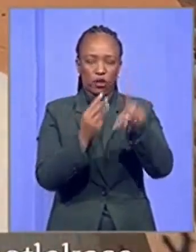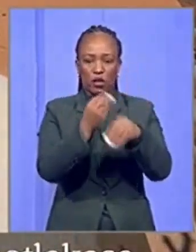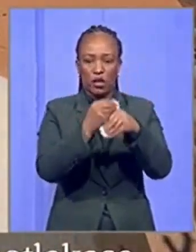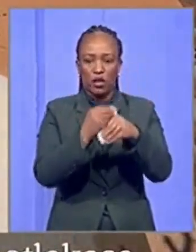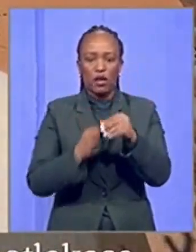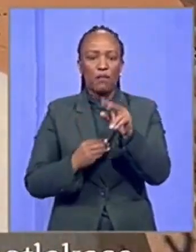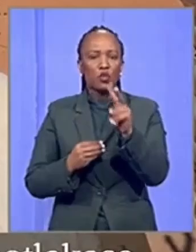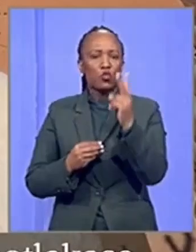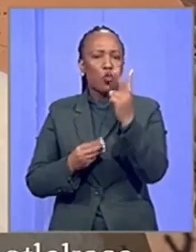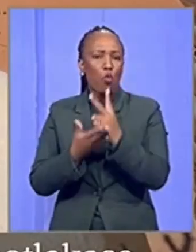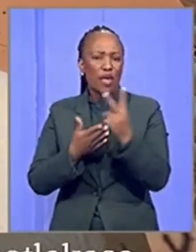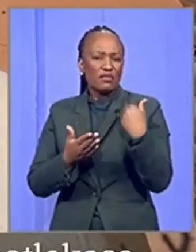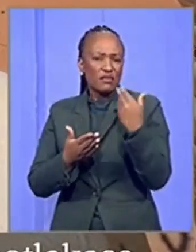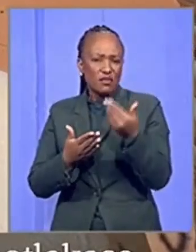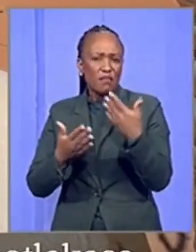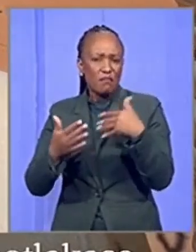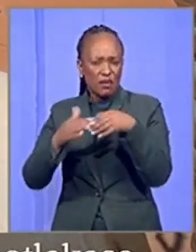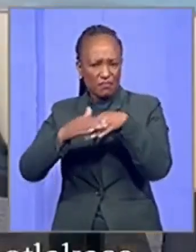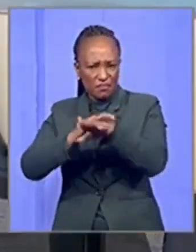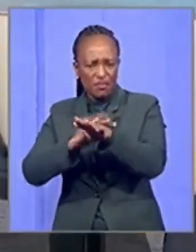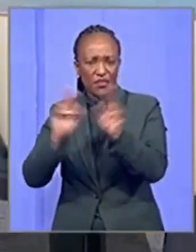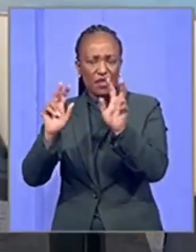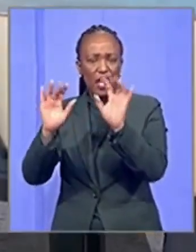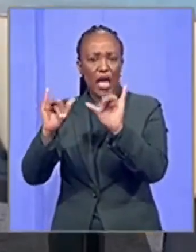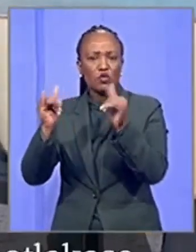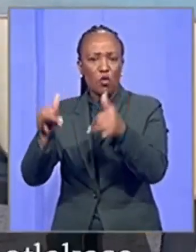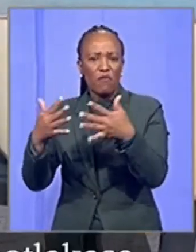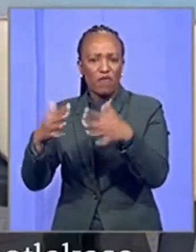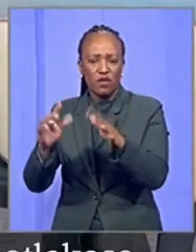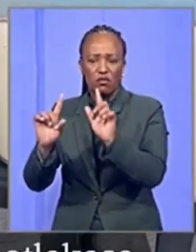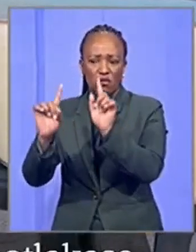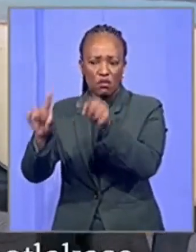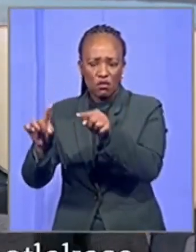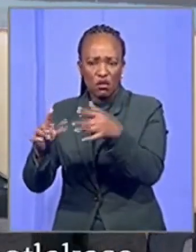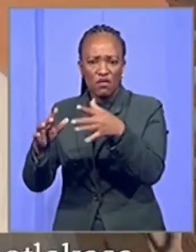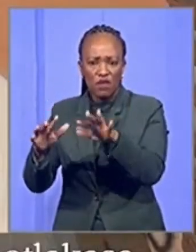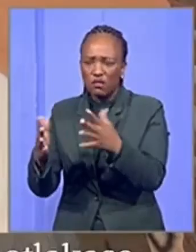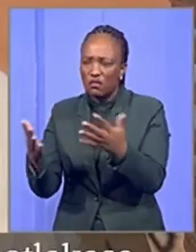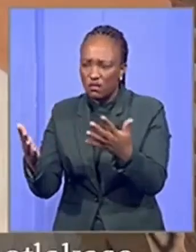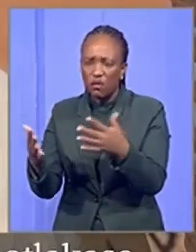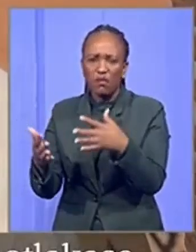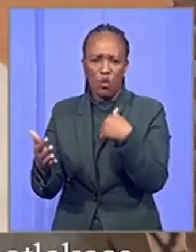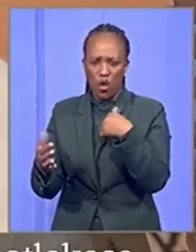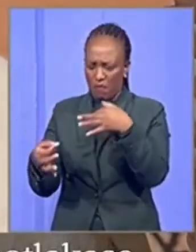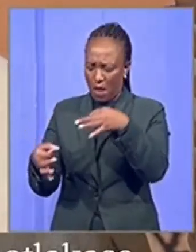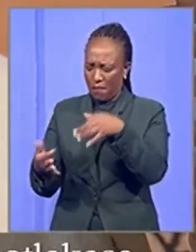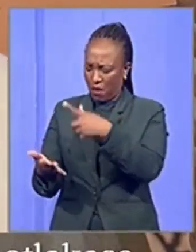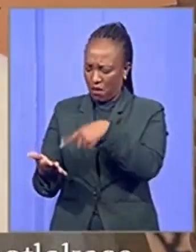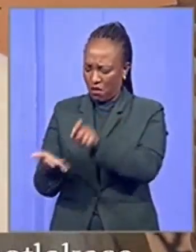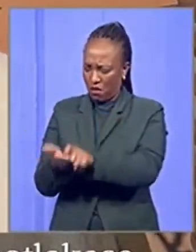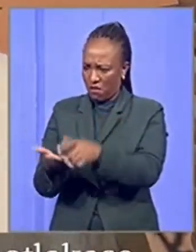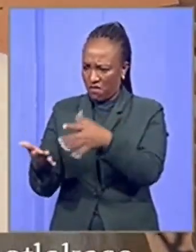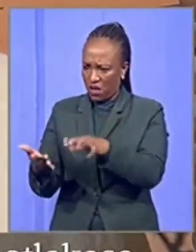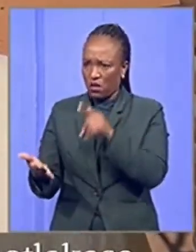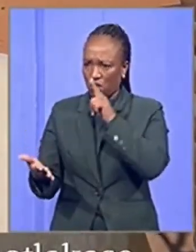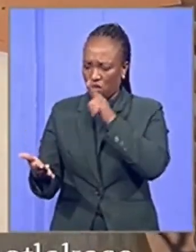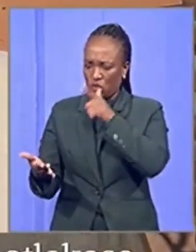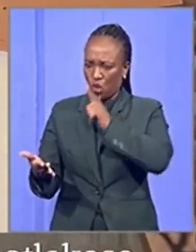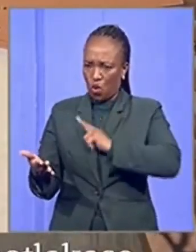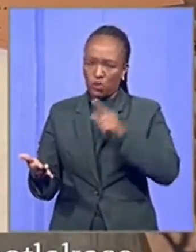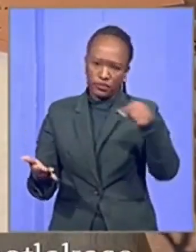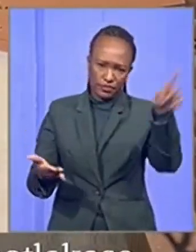e re fihla kua bana re signisha dipampiri ba re sepelang le shibo re lahlile bana ba tsoa ba ya sekolong ba tsoa ba